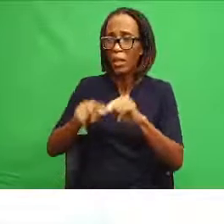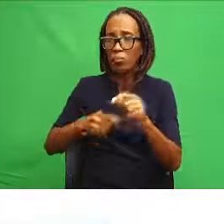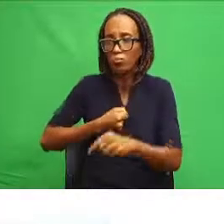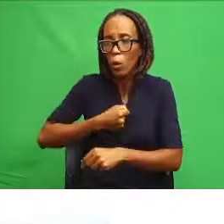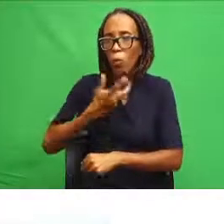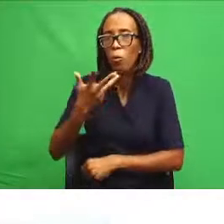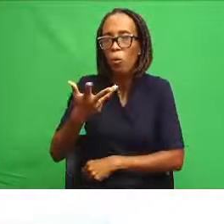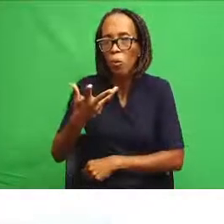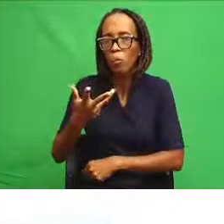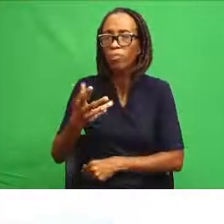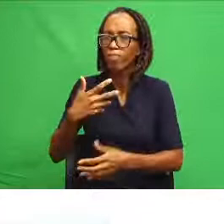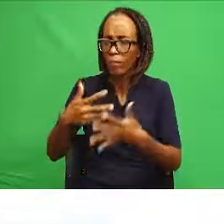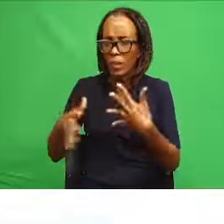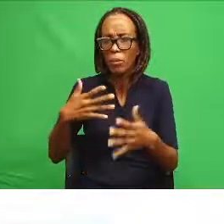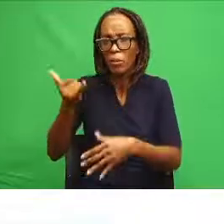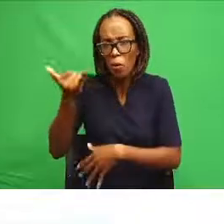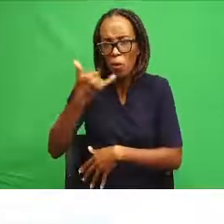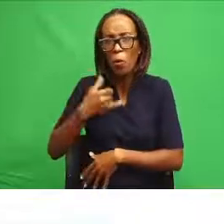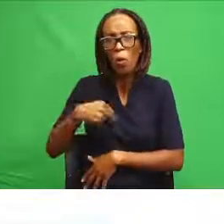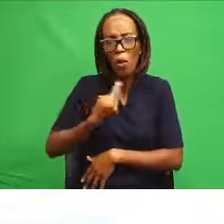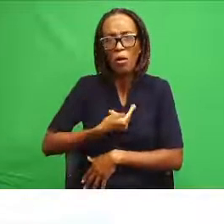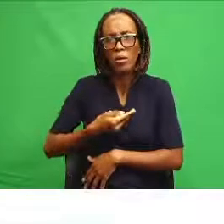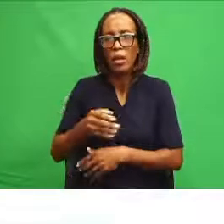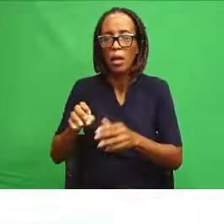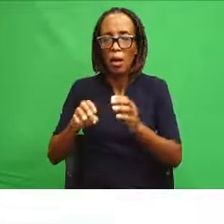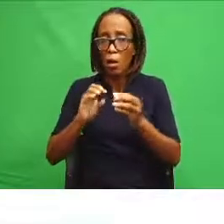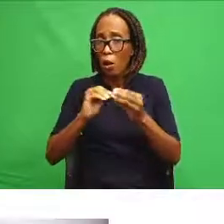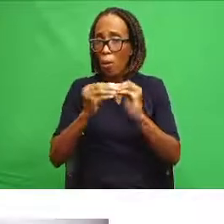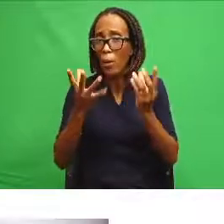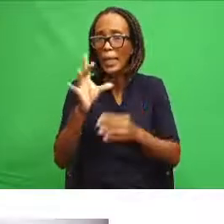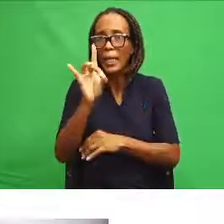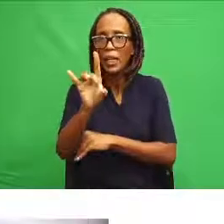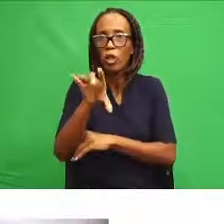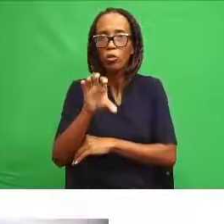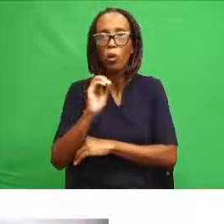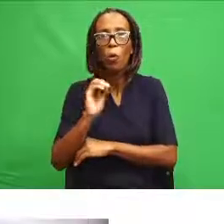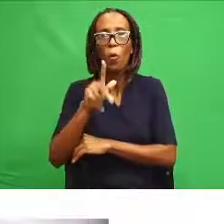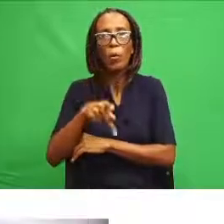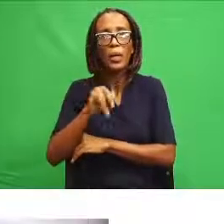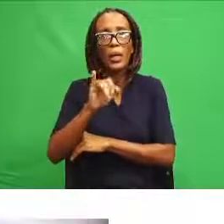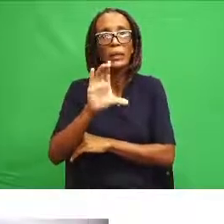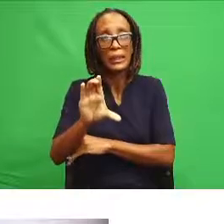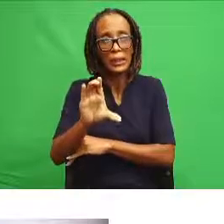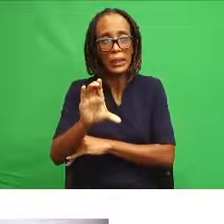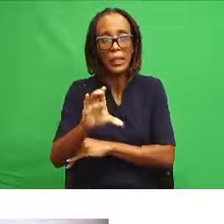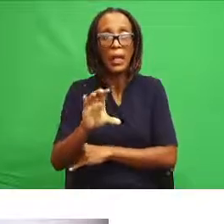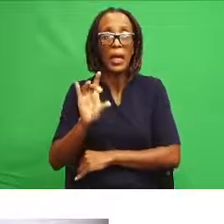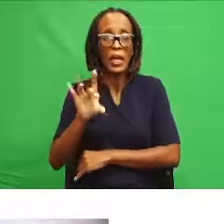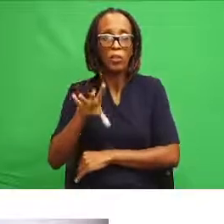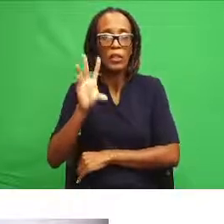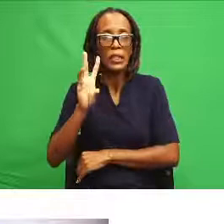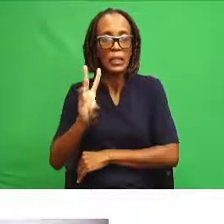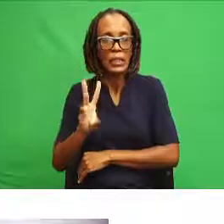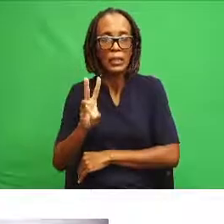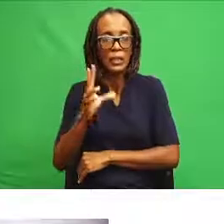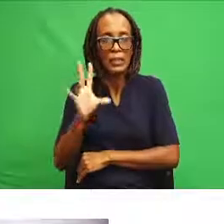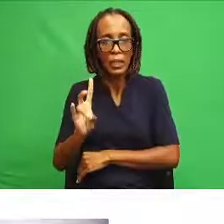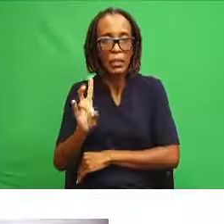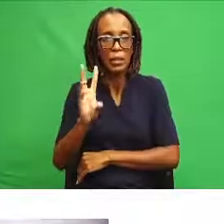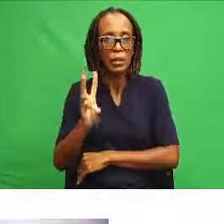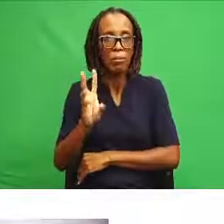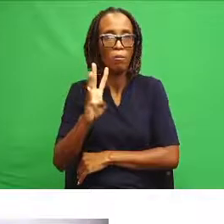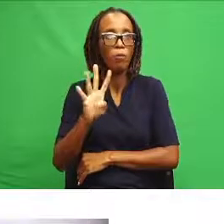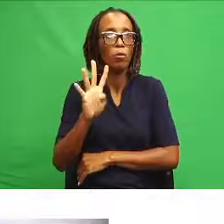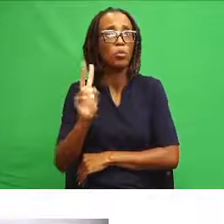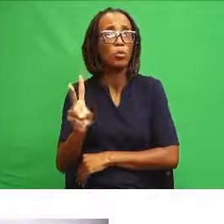can call us. That's what we're here for. So that's 800 OPIC, that's 800-6742. It's a toll-free hotline. If